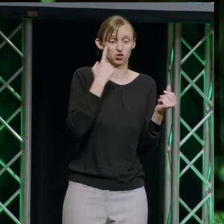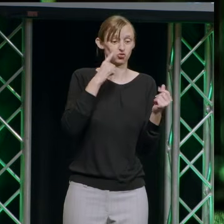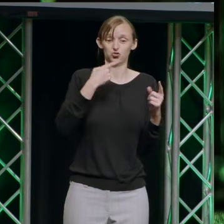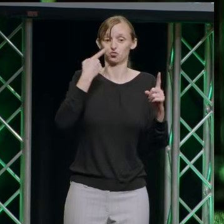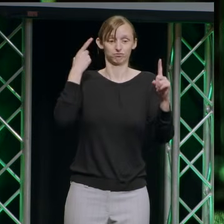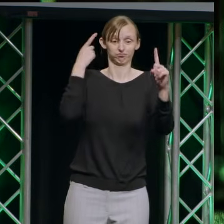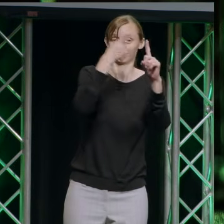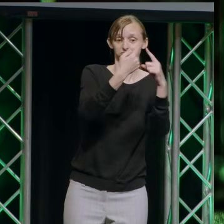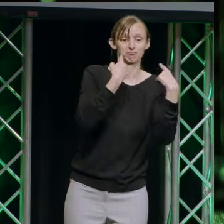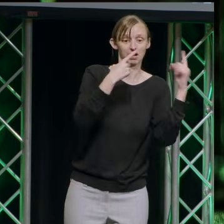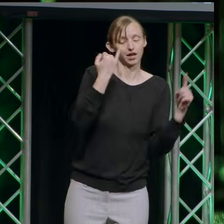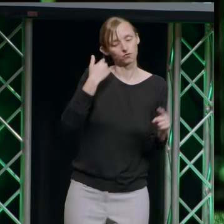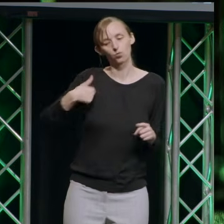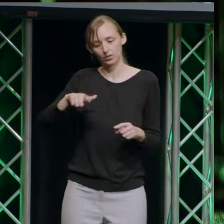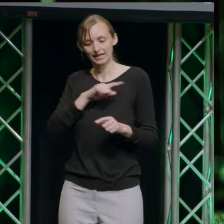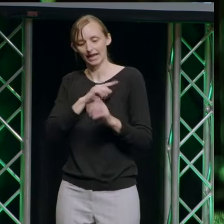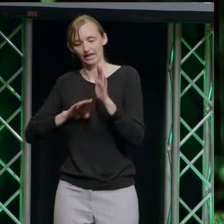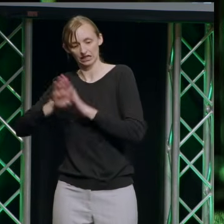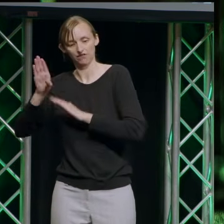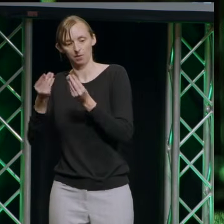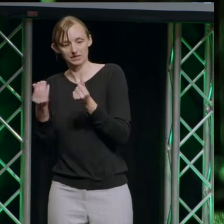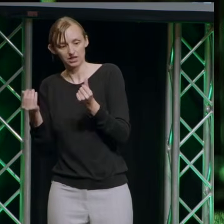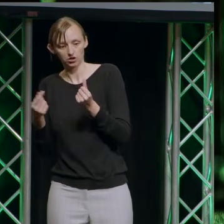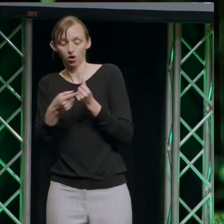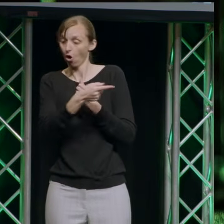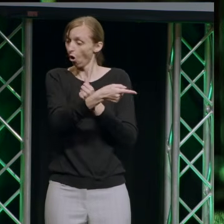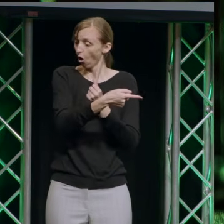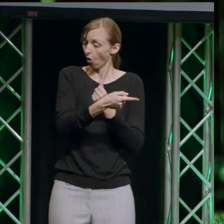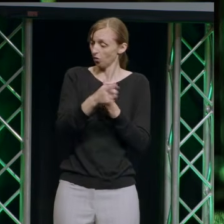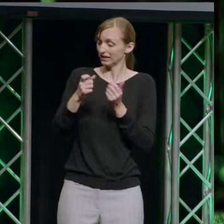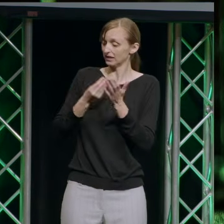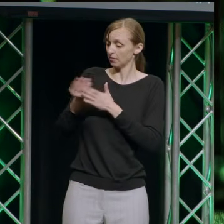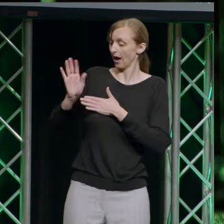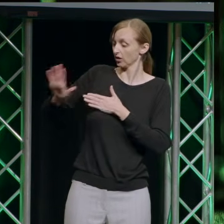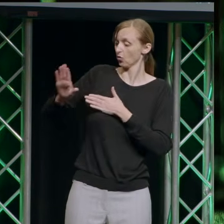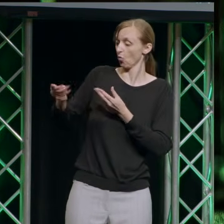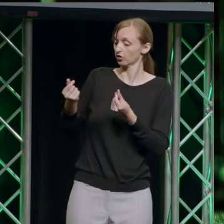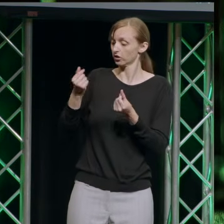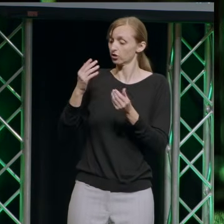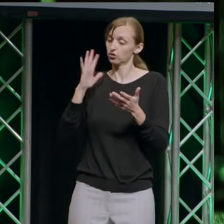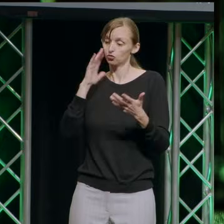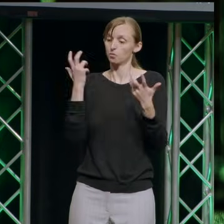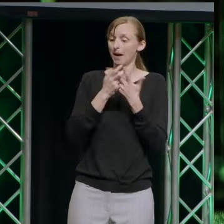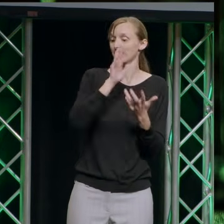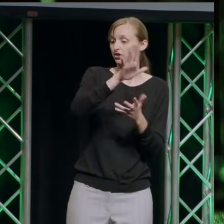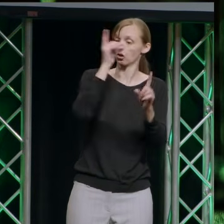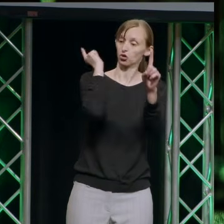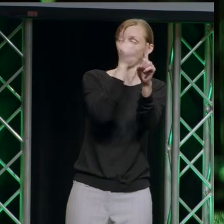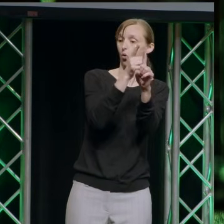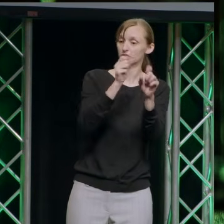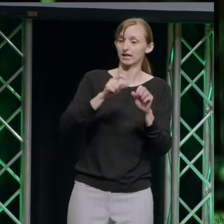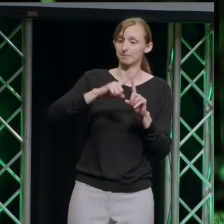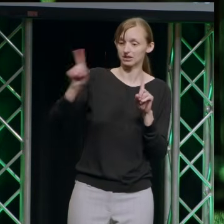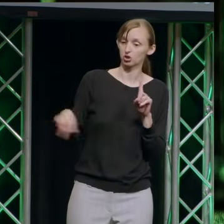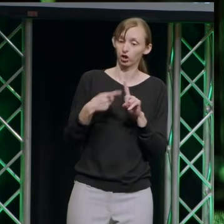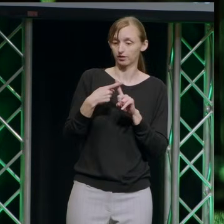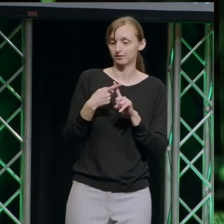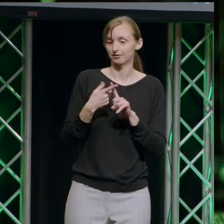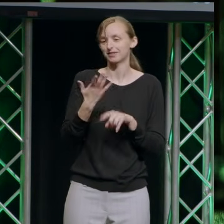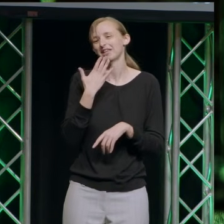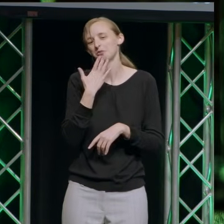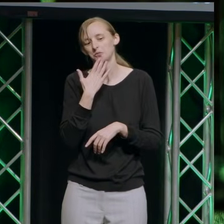that can do it, brands will have to work with materials like ours that can be circular and can be used. Okay, yeah. Thank you. Thank you.